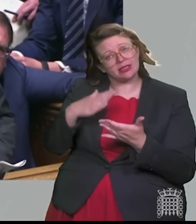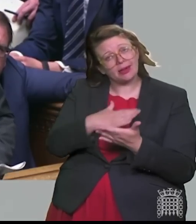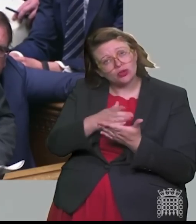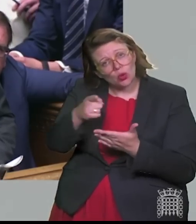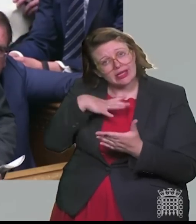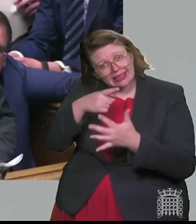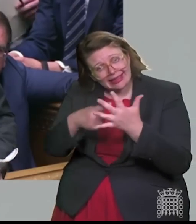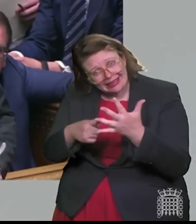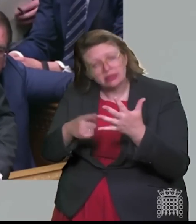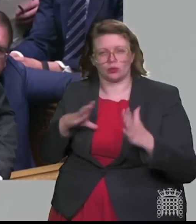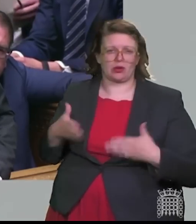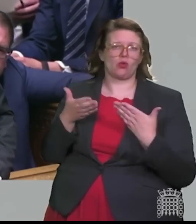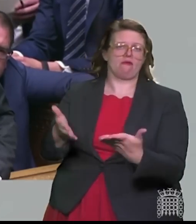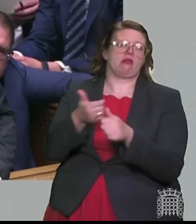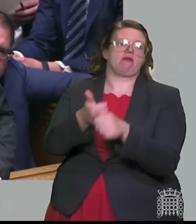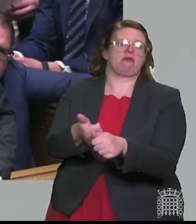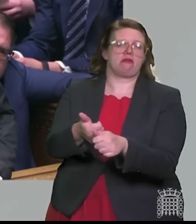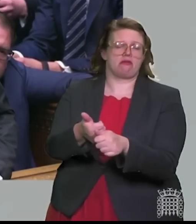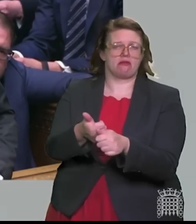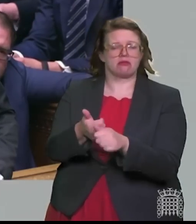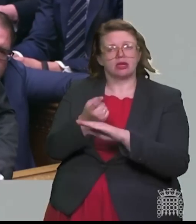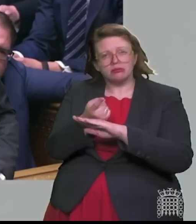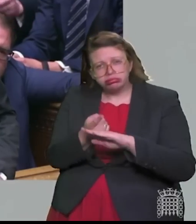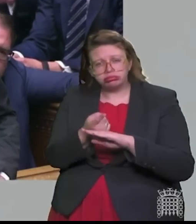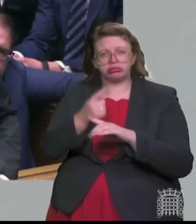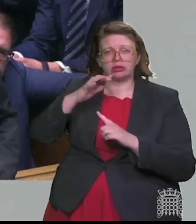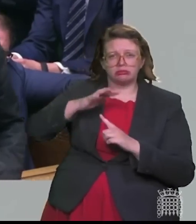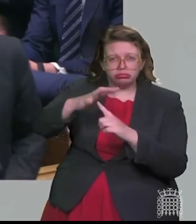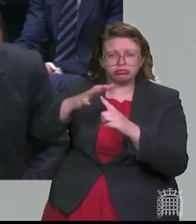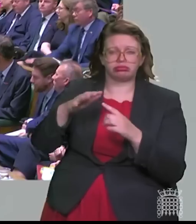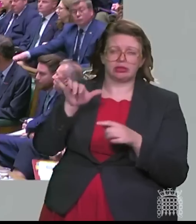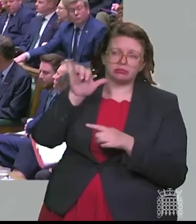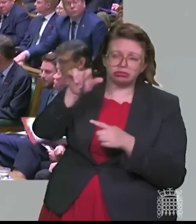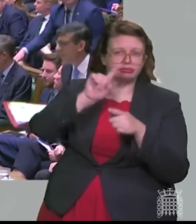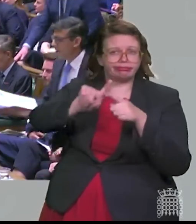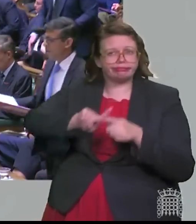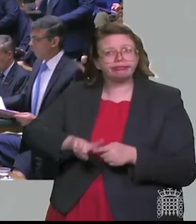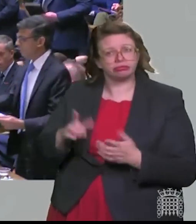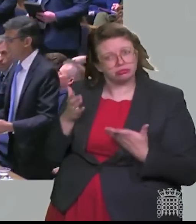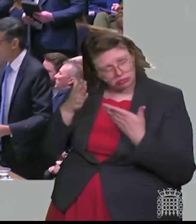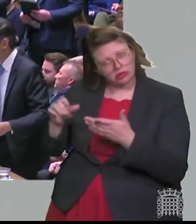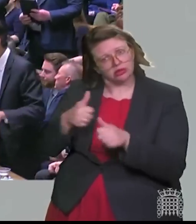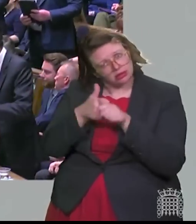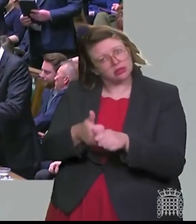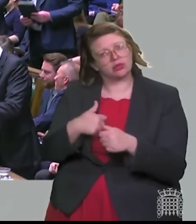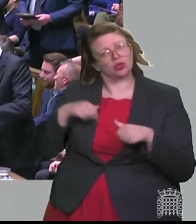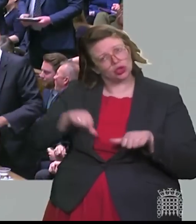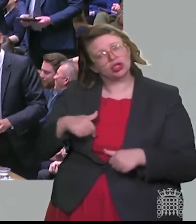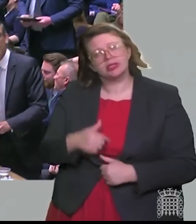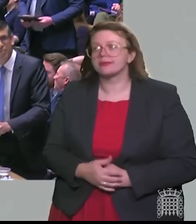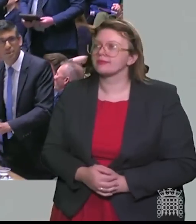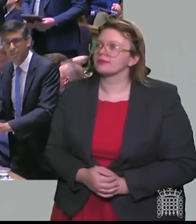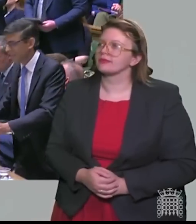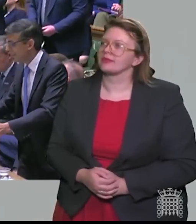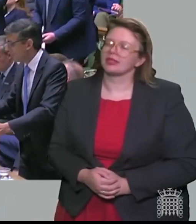need, they will get, be that missiles, drones or jets? Well, Mr. Speaker, it was an honour to welcome